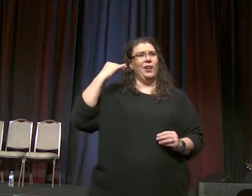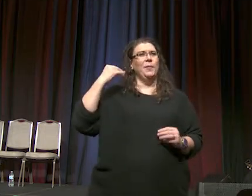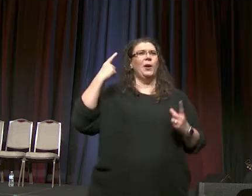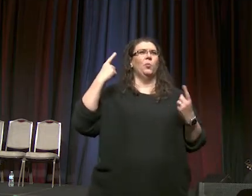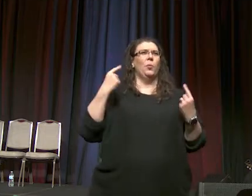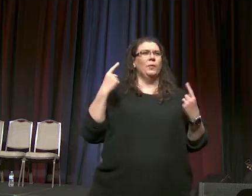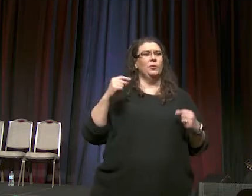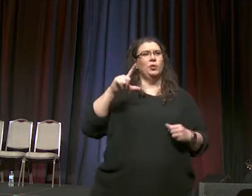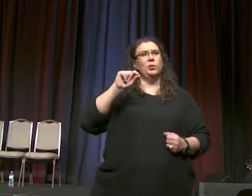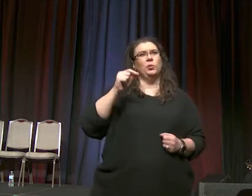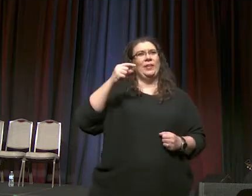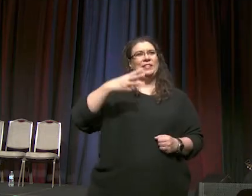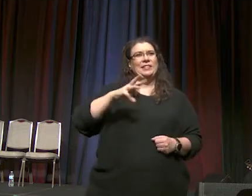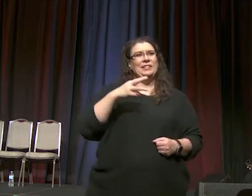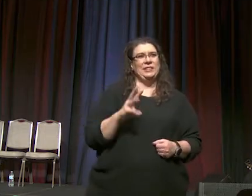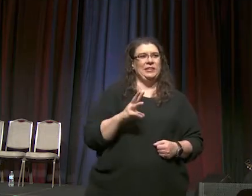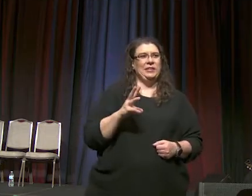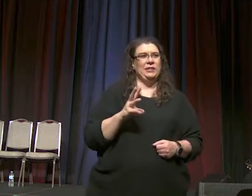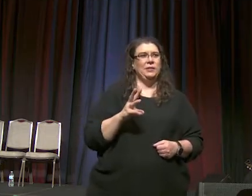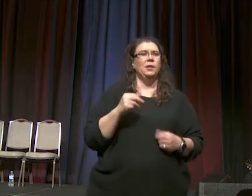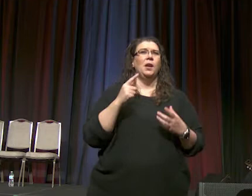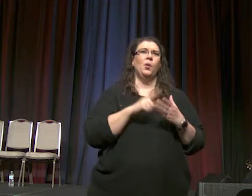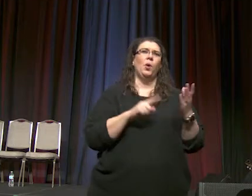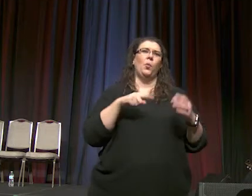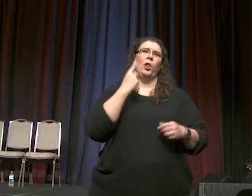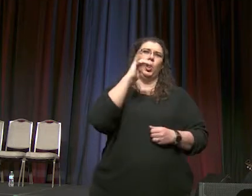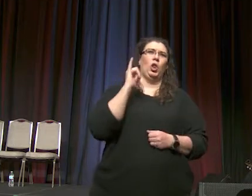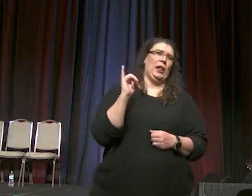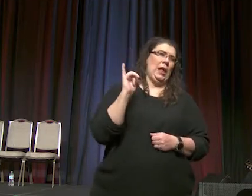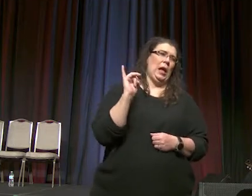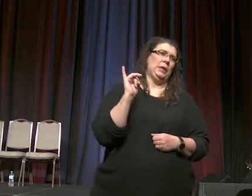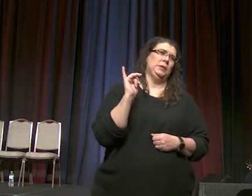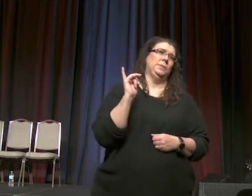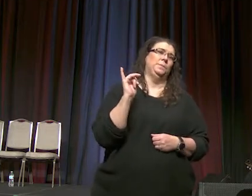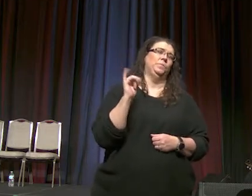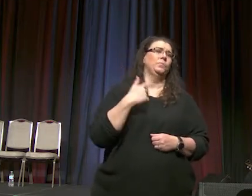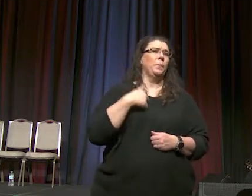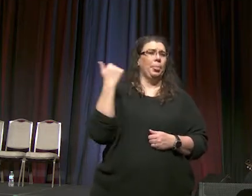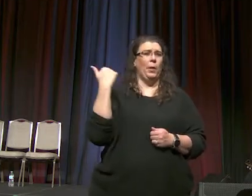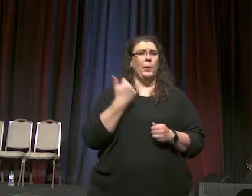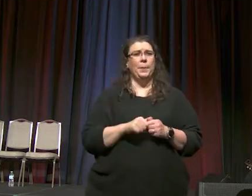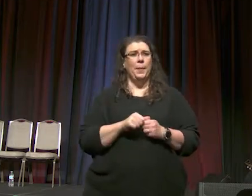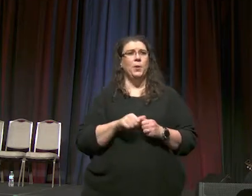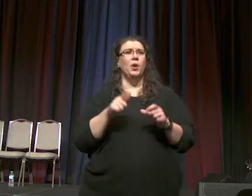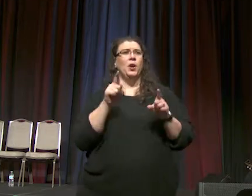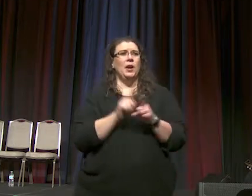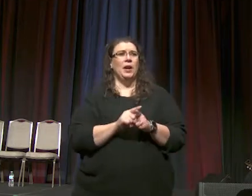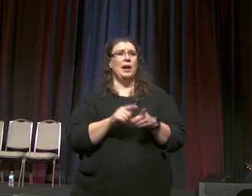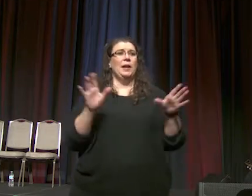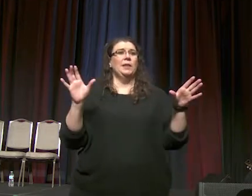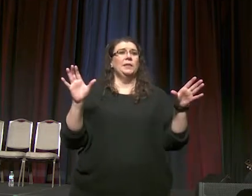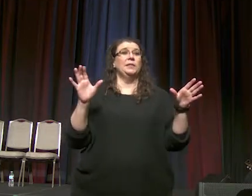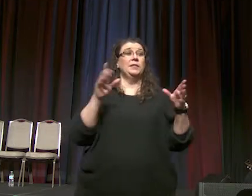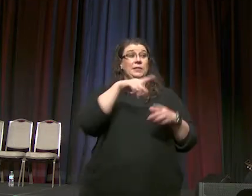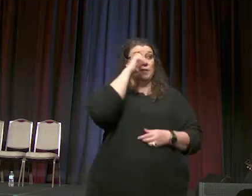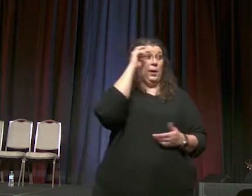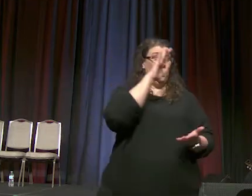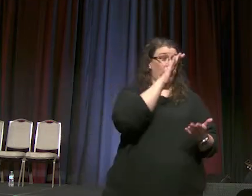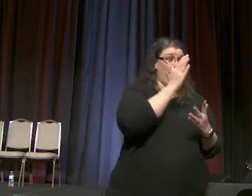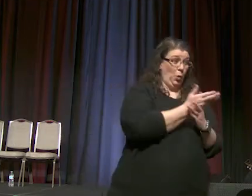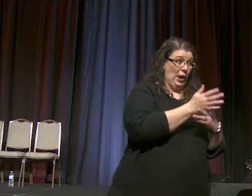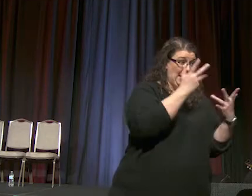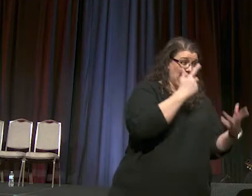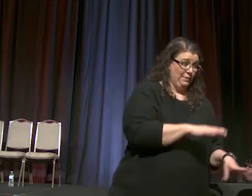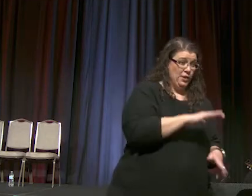in 2016 and what will it look like. And I remember as we would come back from summer break to school, there